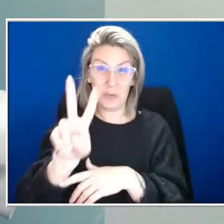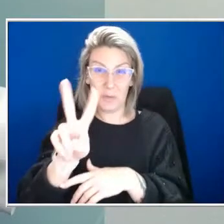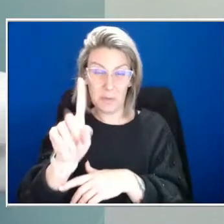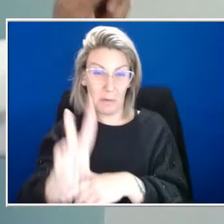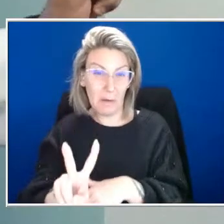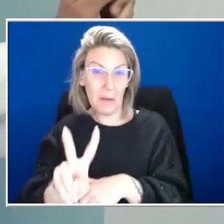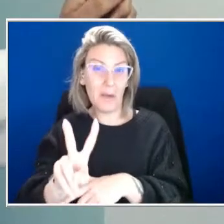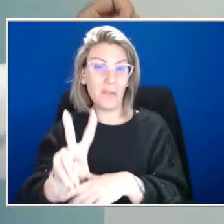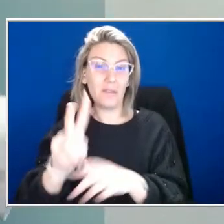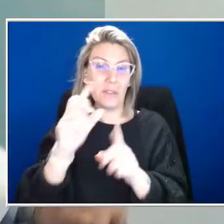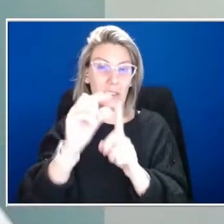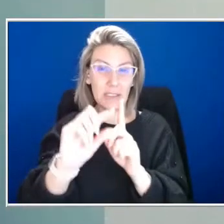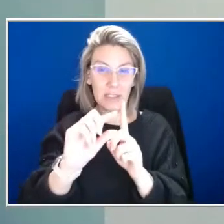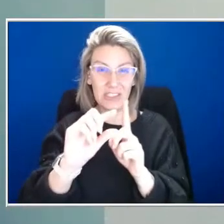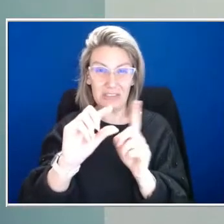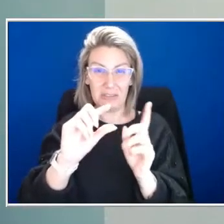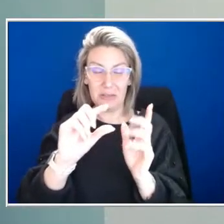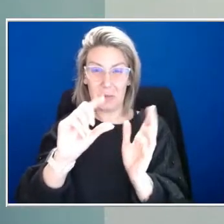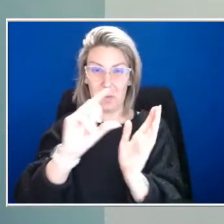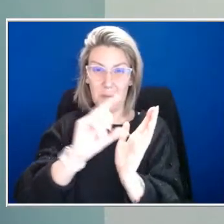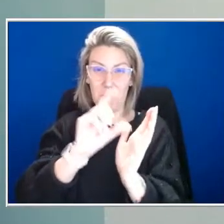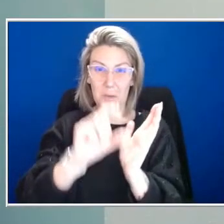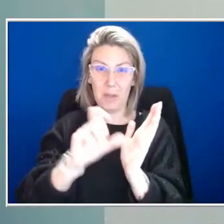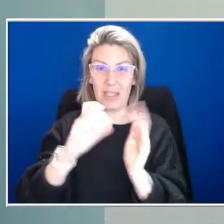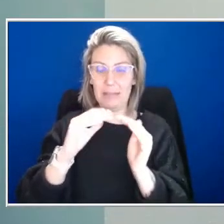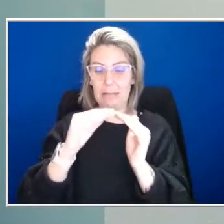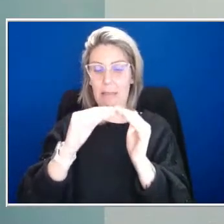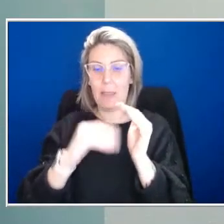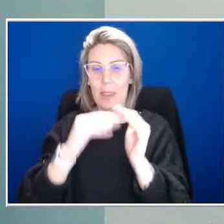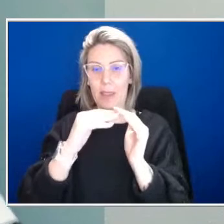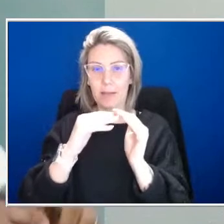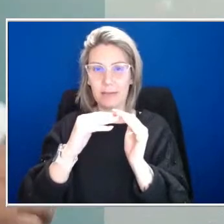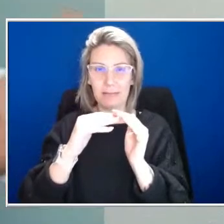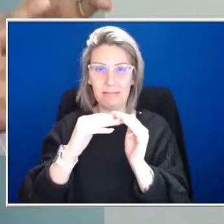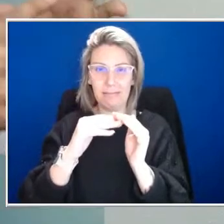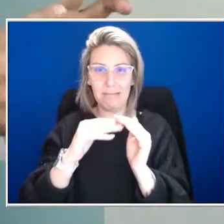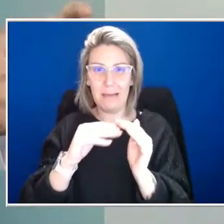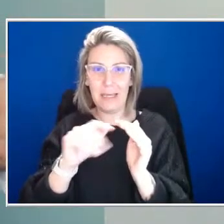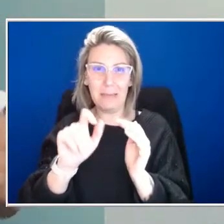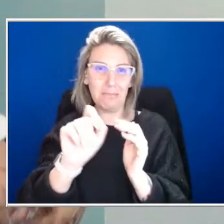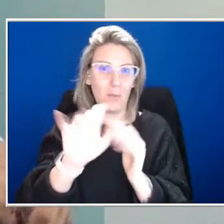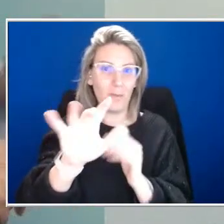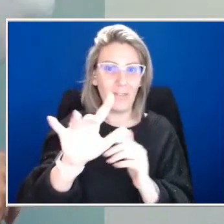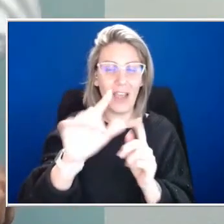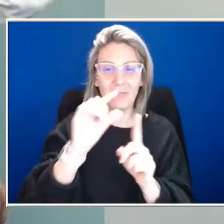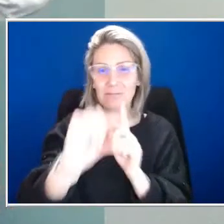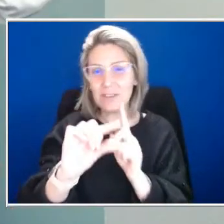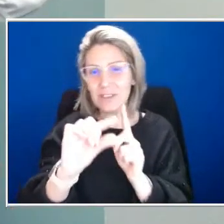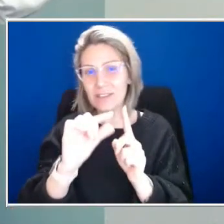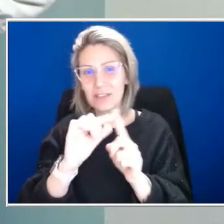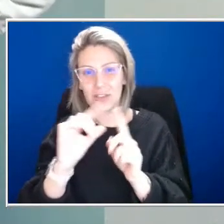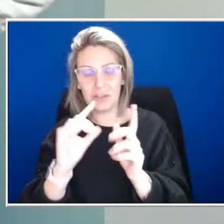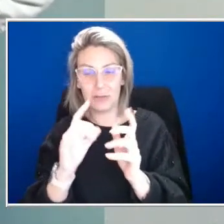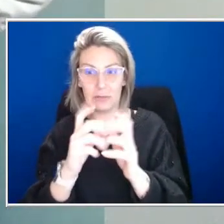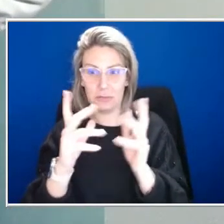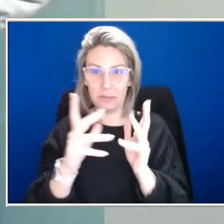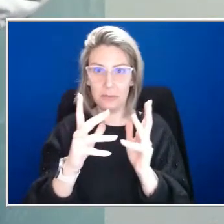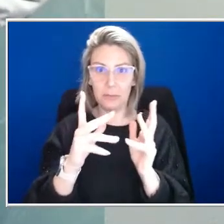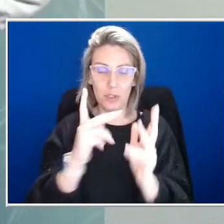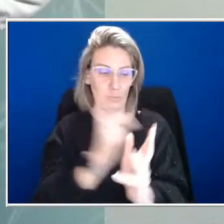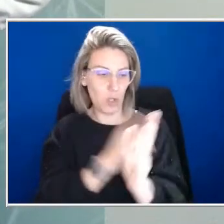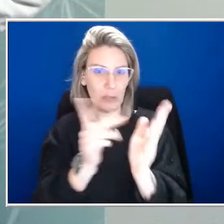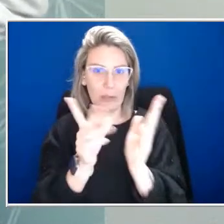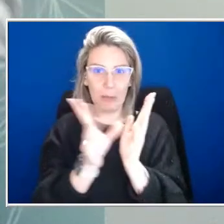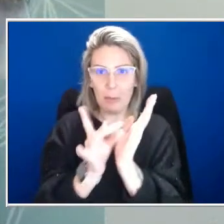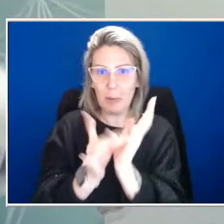that orifice is less than ½ inch. And it's pretty impressive because how much protein has deposited, the heart has become